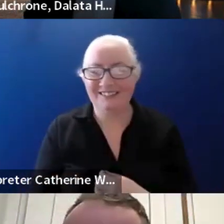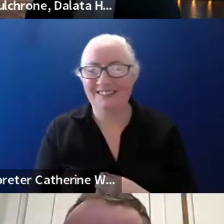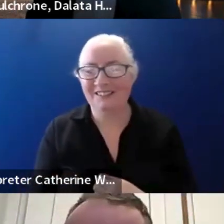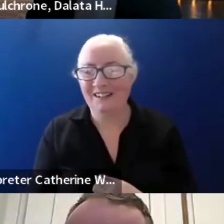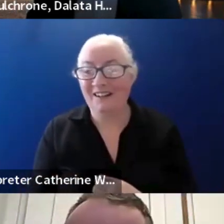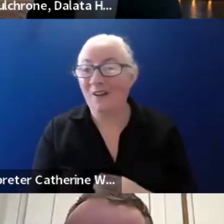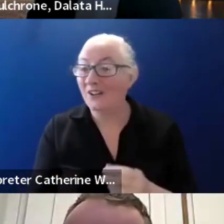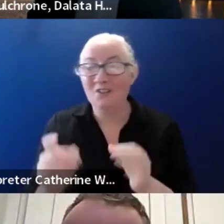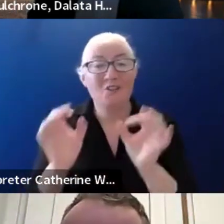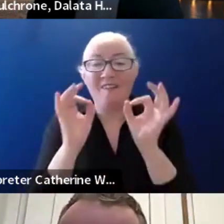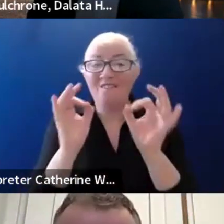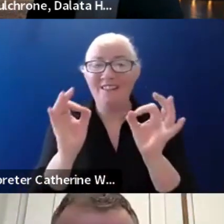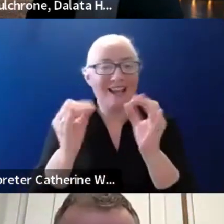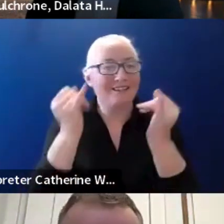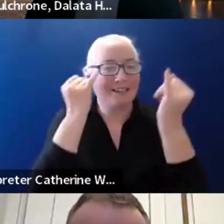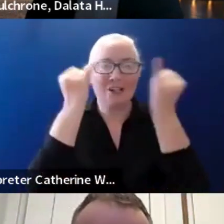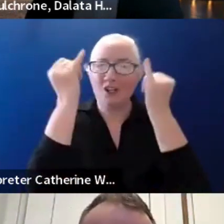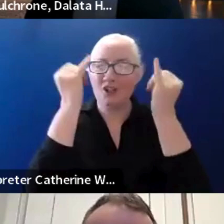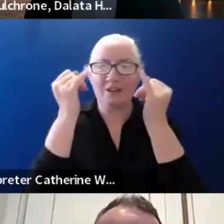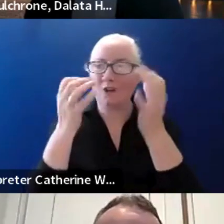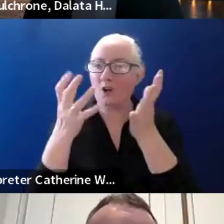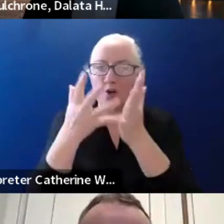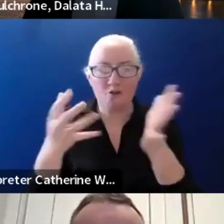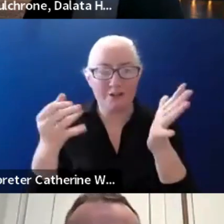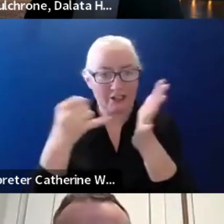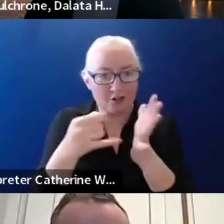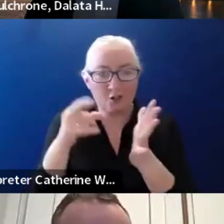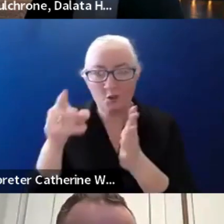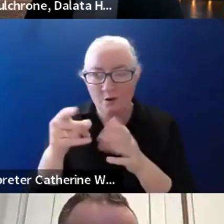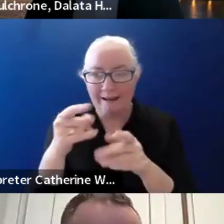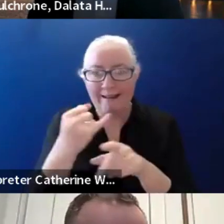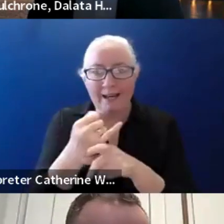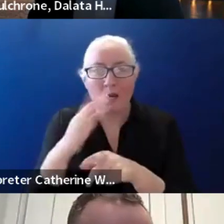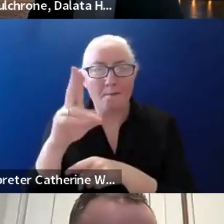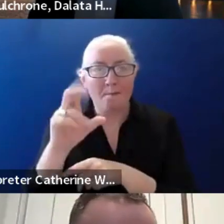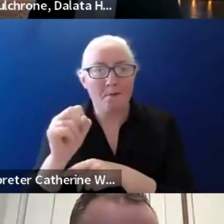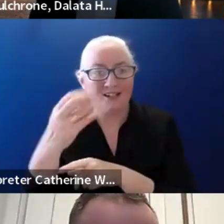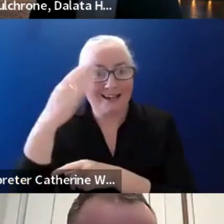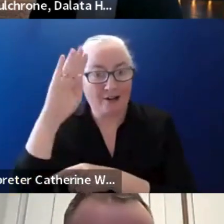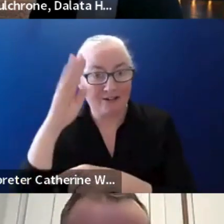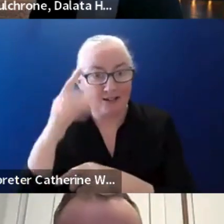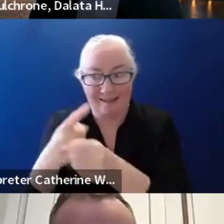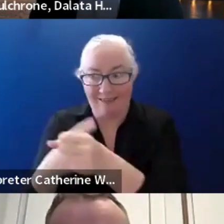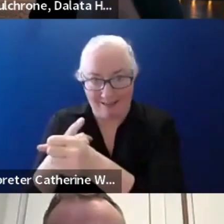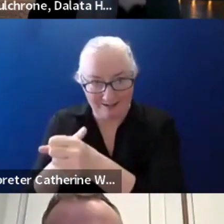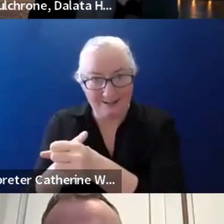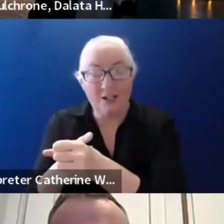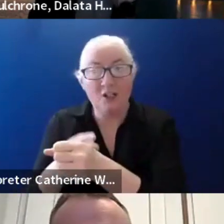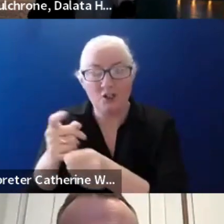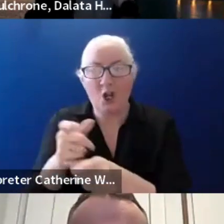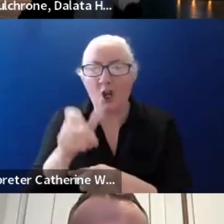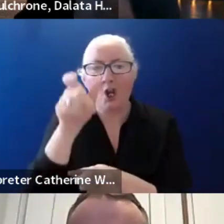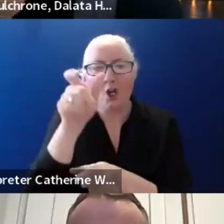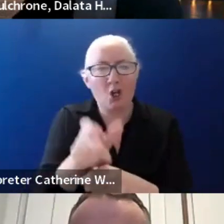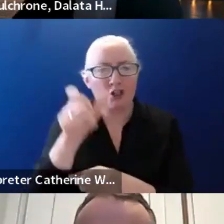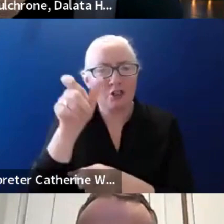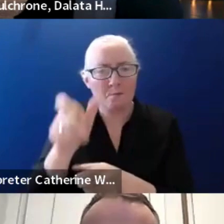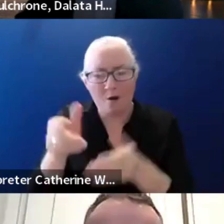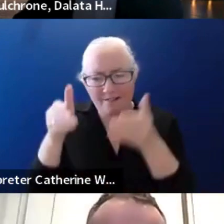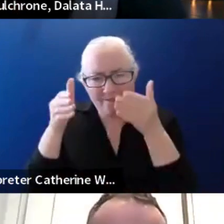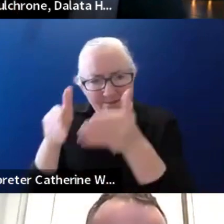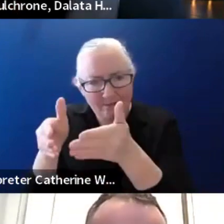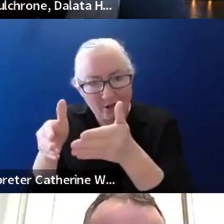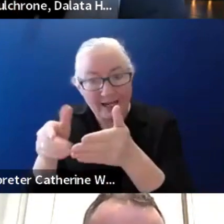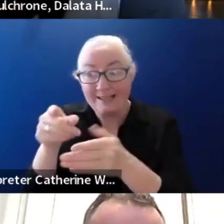A fantastic initiative. Congratulations to you and all at Bus Éireann once again. Such a customer-centric approach, but actually that